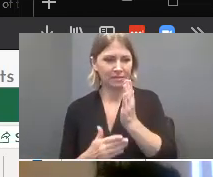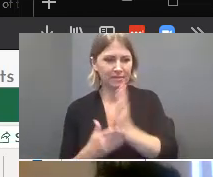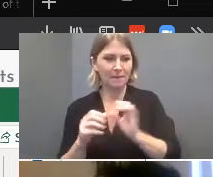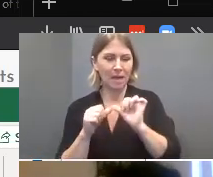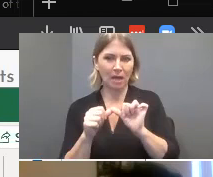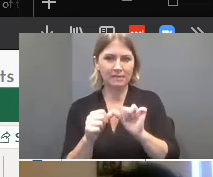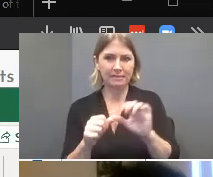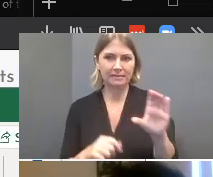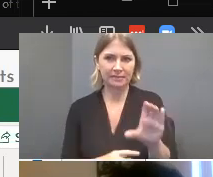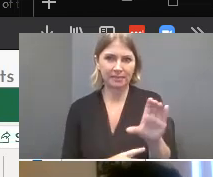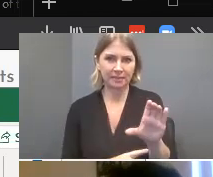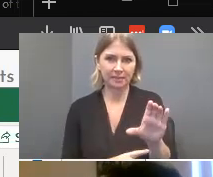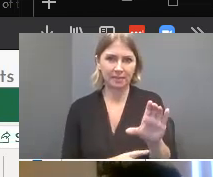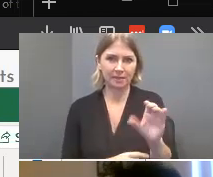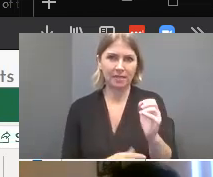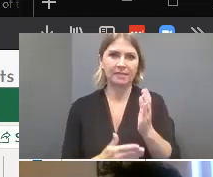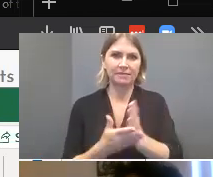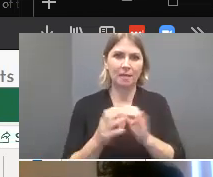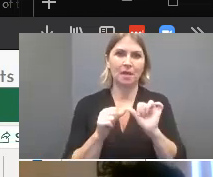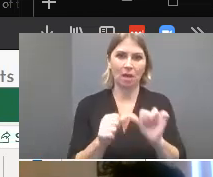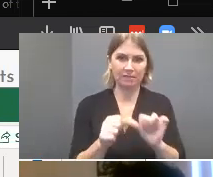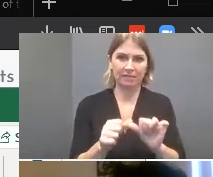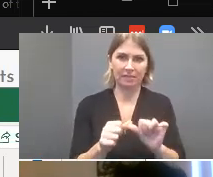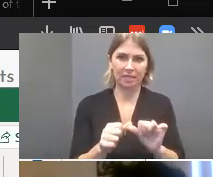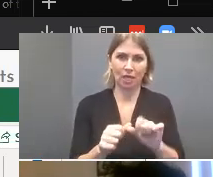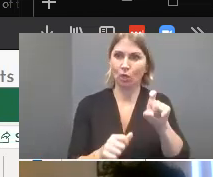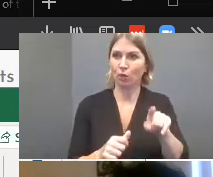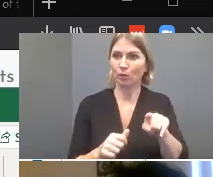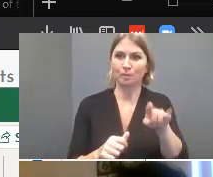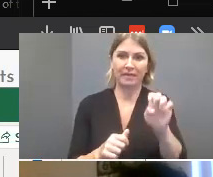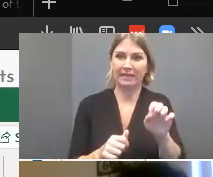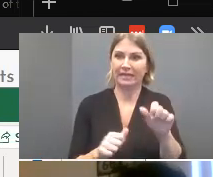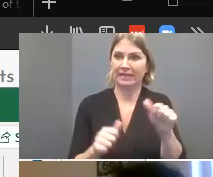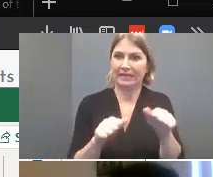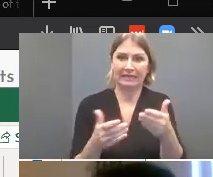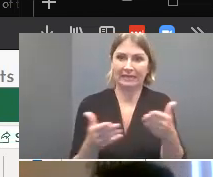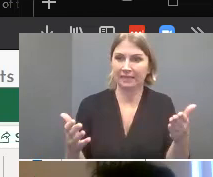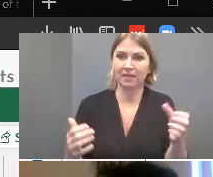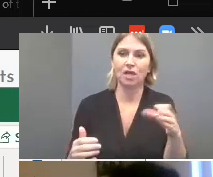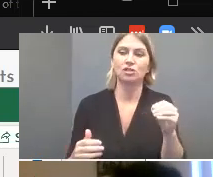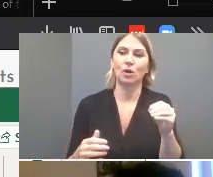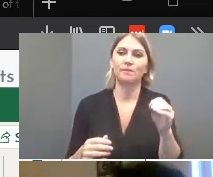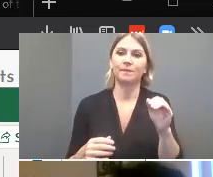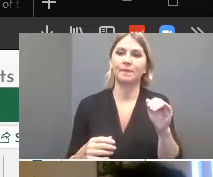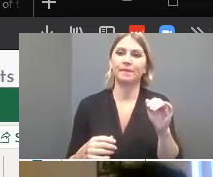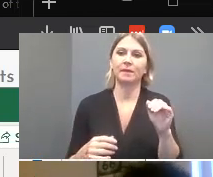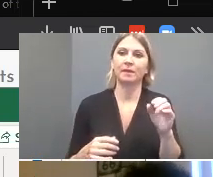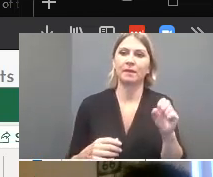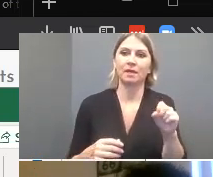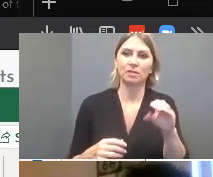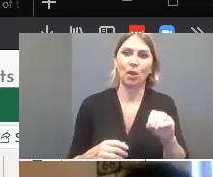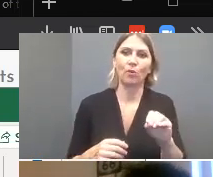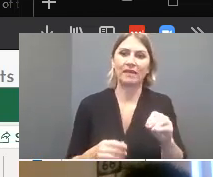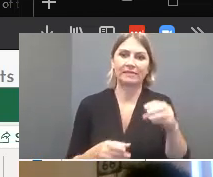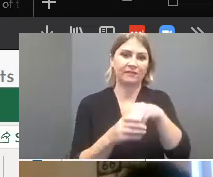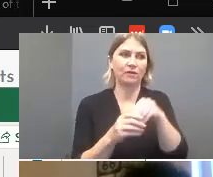C, some constant, that could be anything, some constant C. When we multiply with our equation,